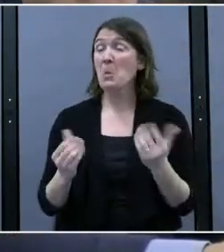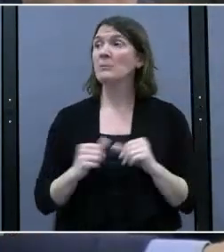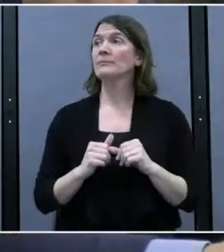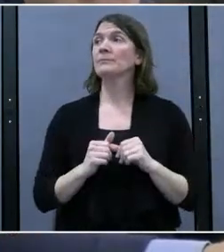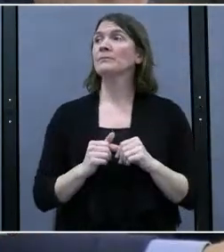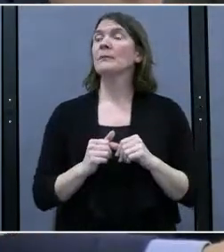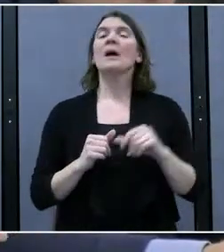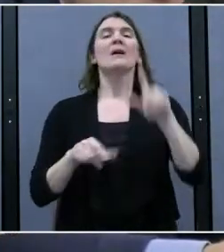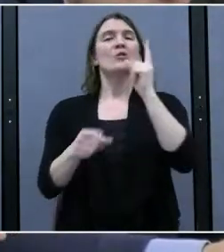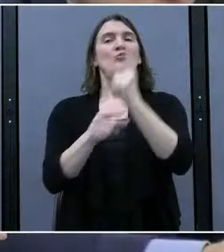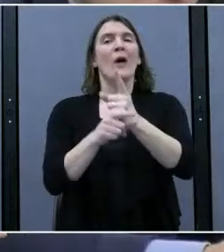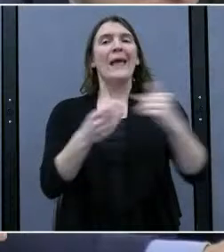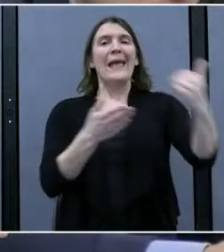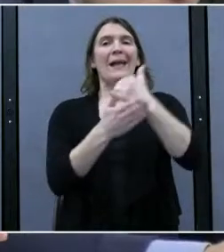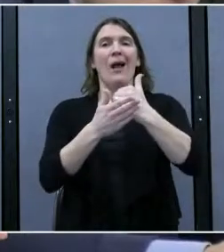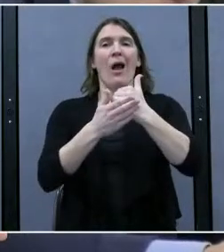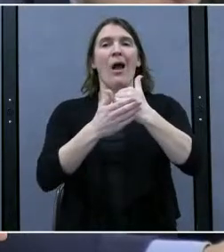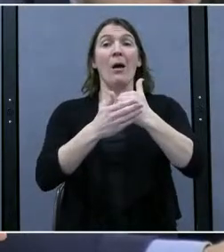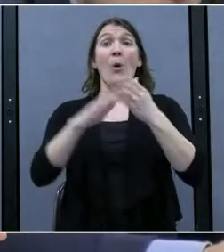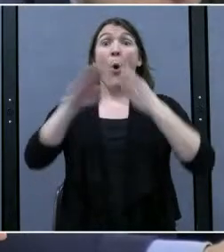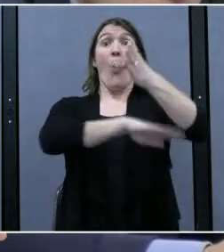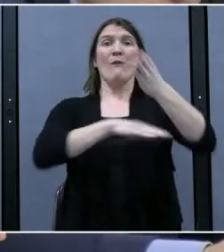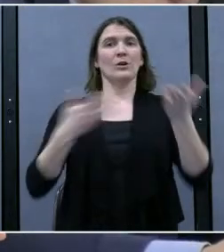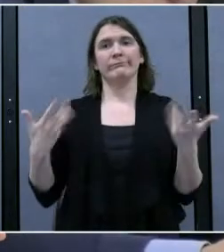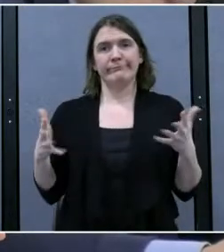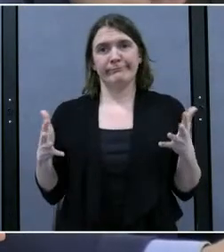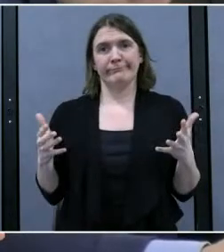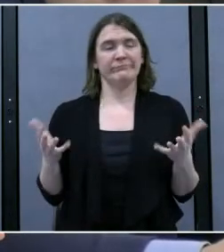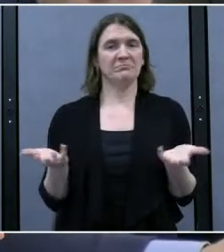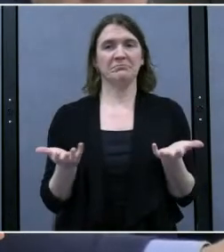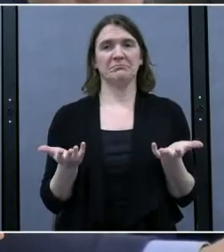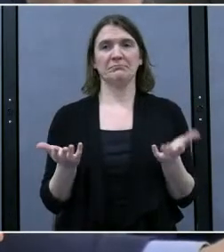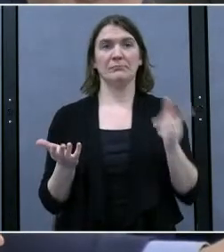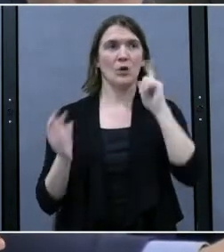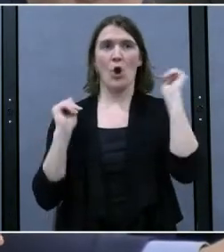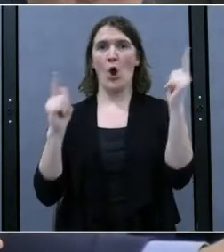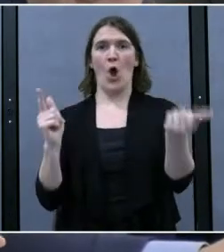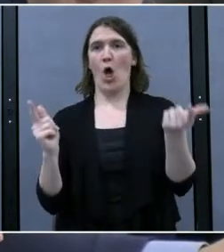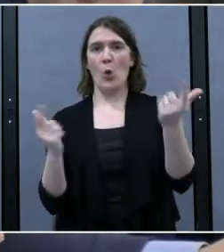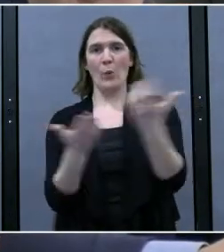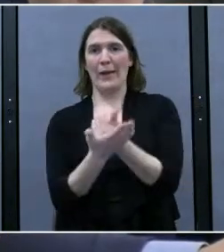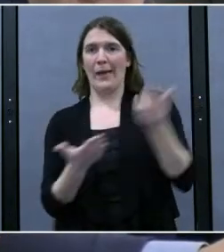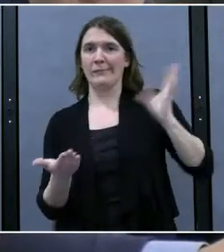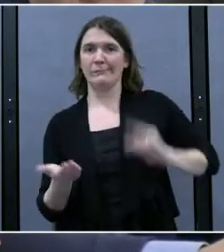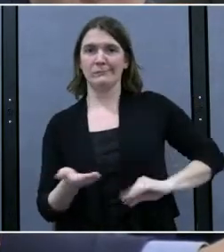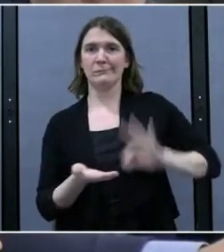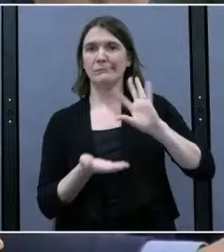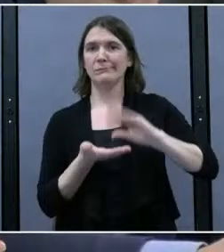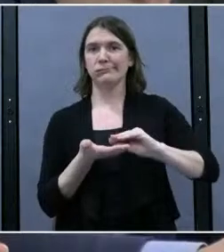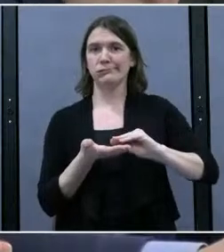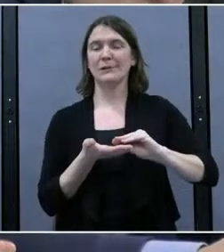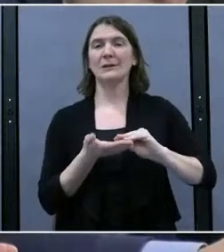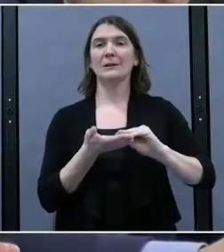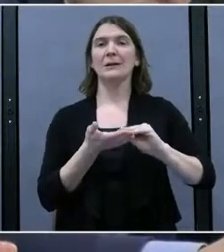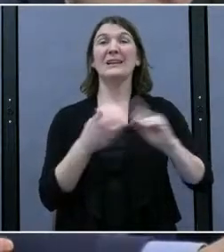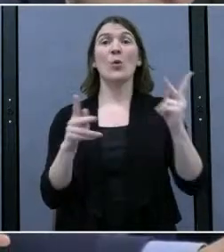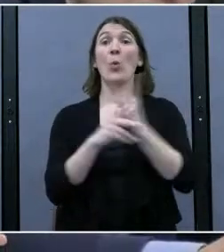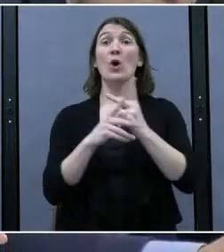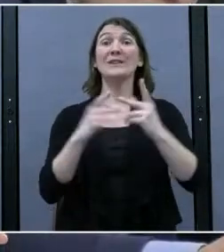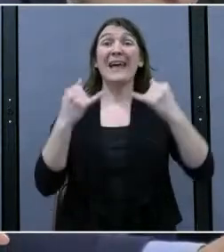there's a cutoff, unfortunately, you know, like a lot of programs like this, the worst place to be is just over the other side of that, you